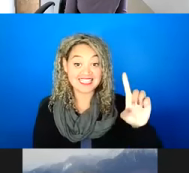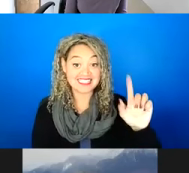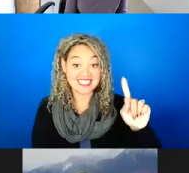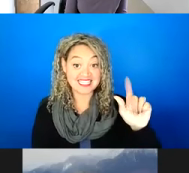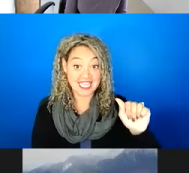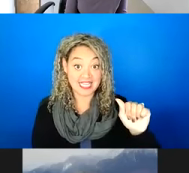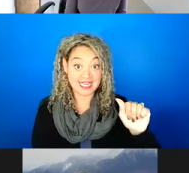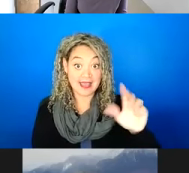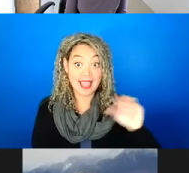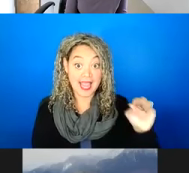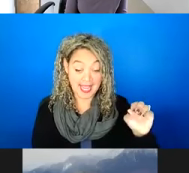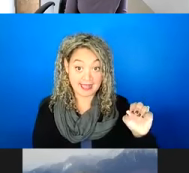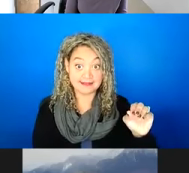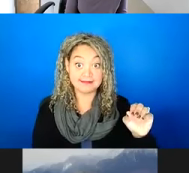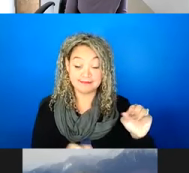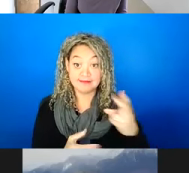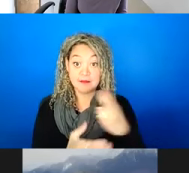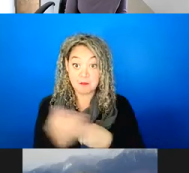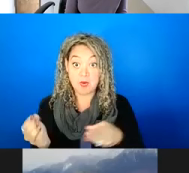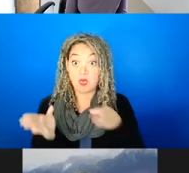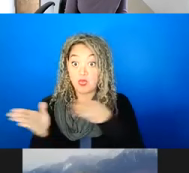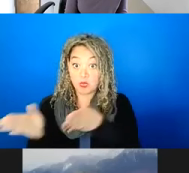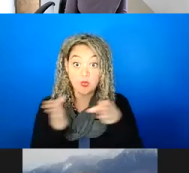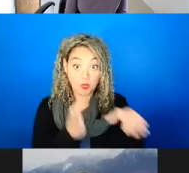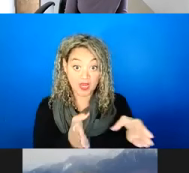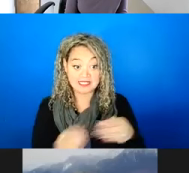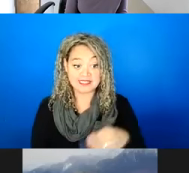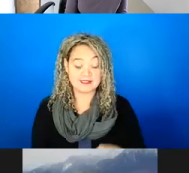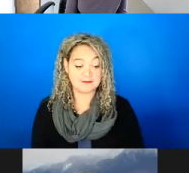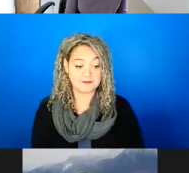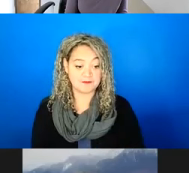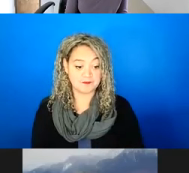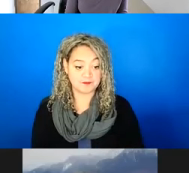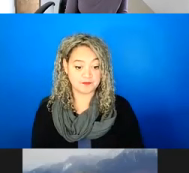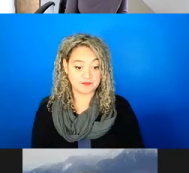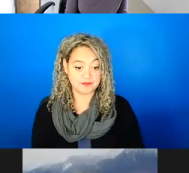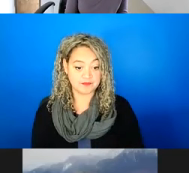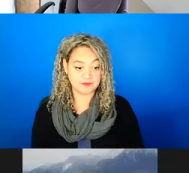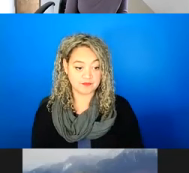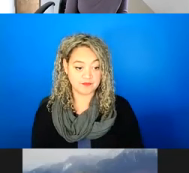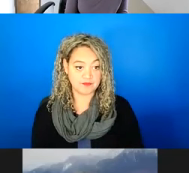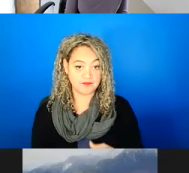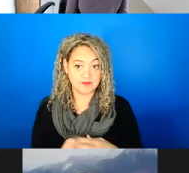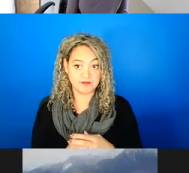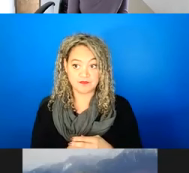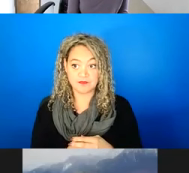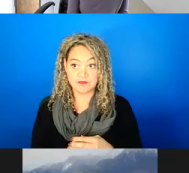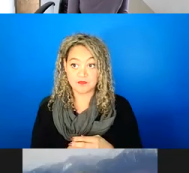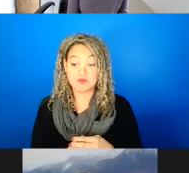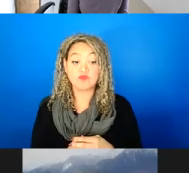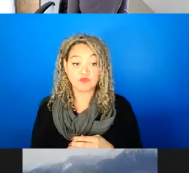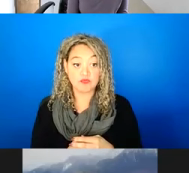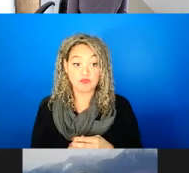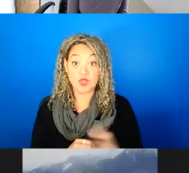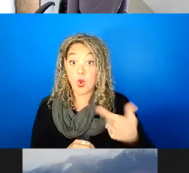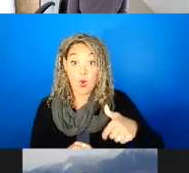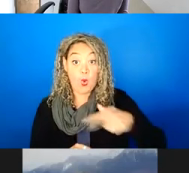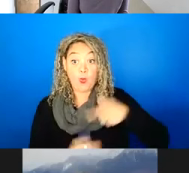versa to answer that question. And and we